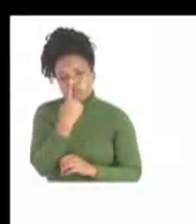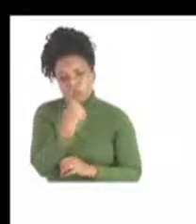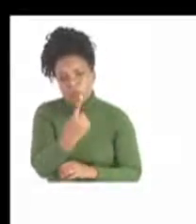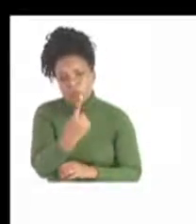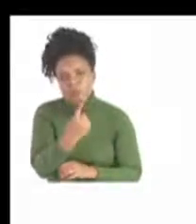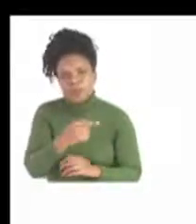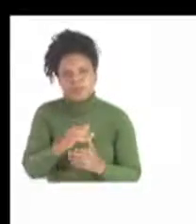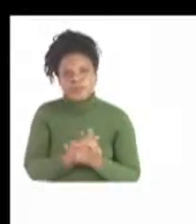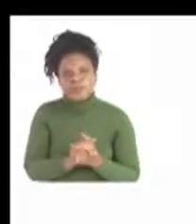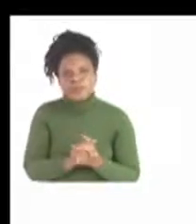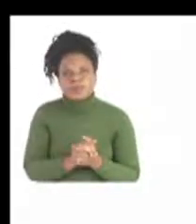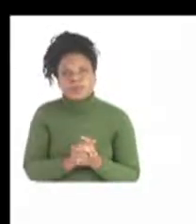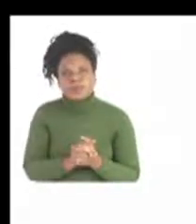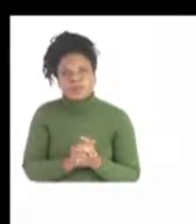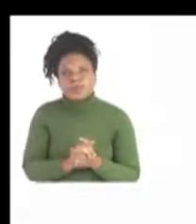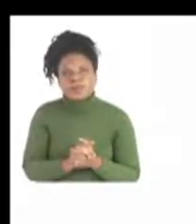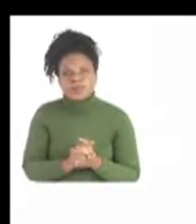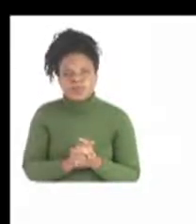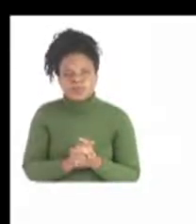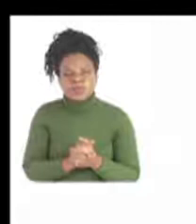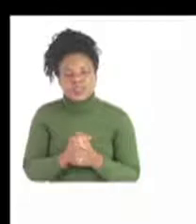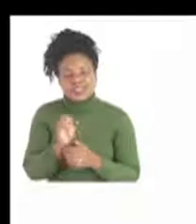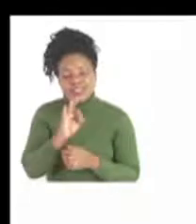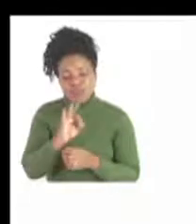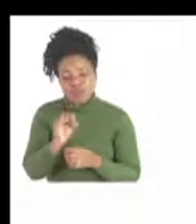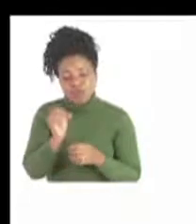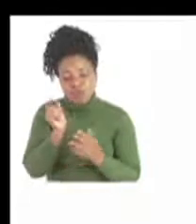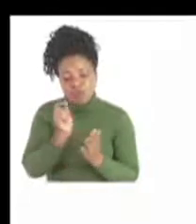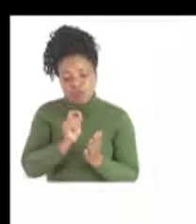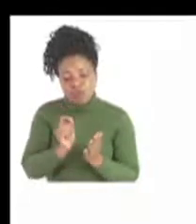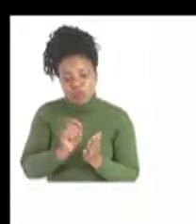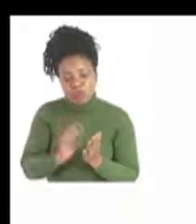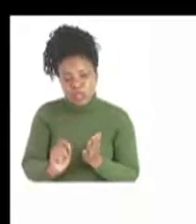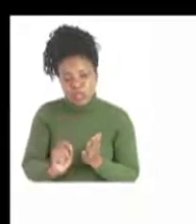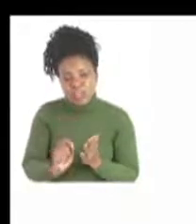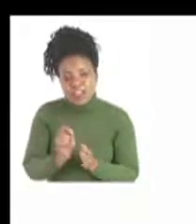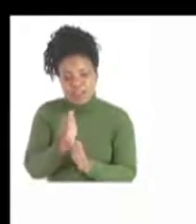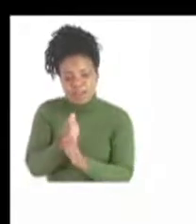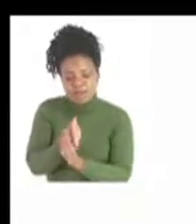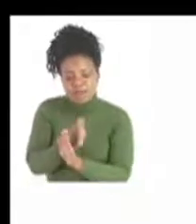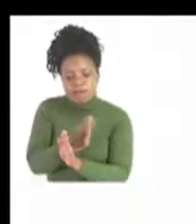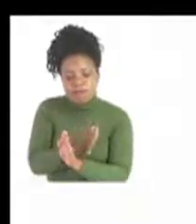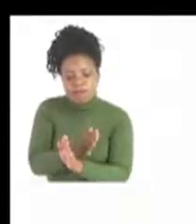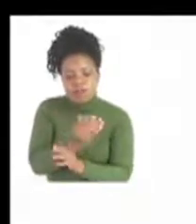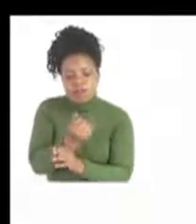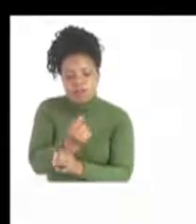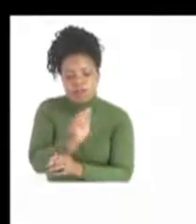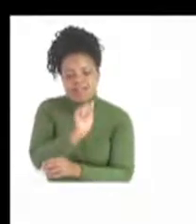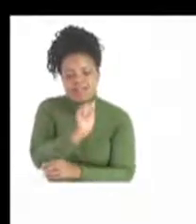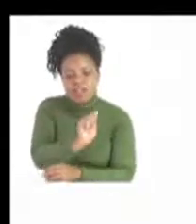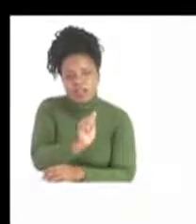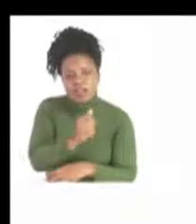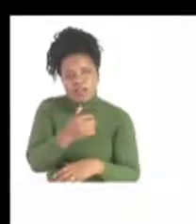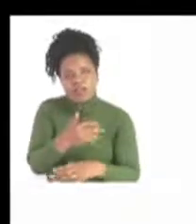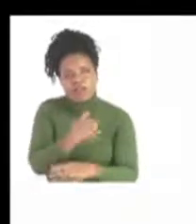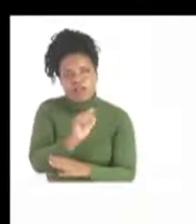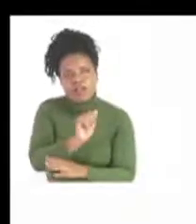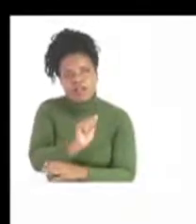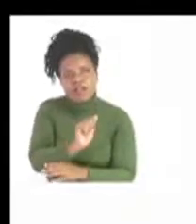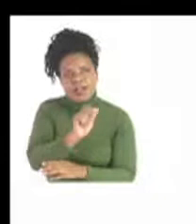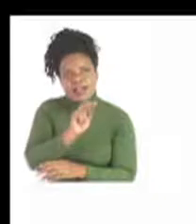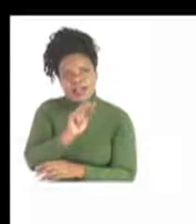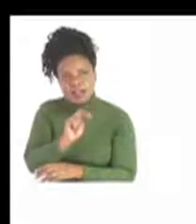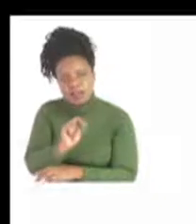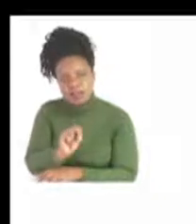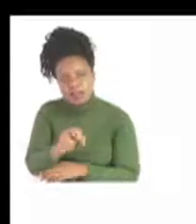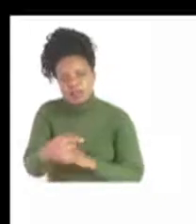to wipe my nose. It's only one handkerchief. When using plural nouns, these two articles